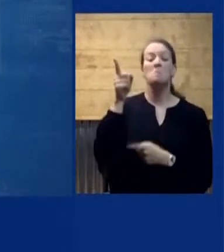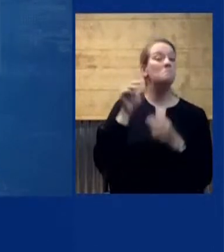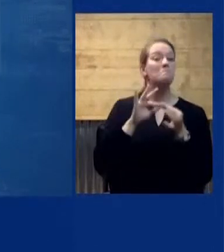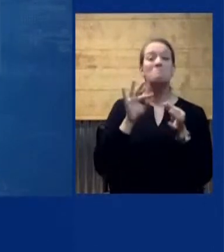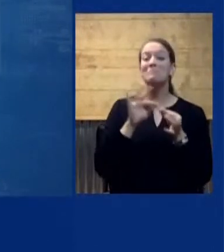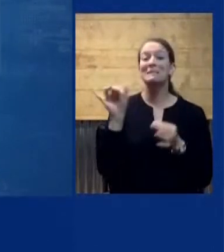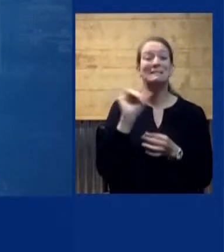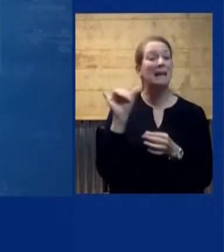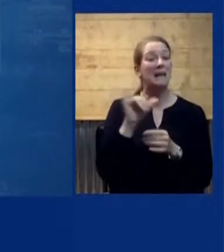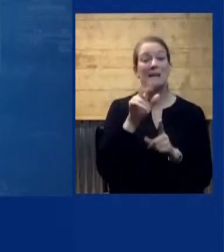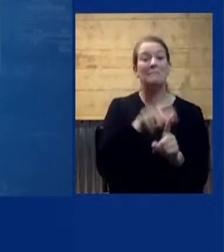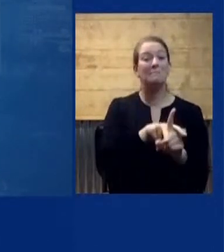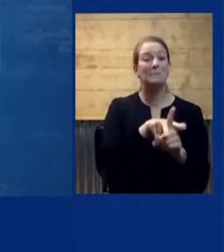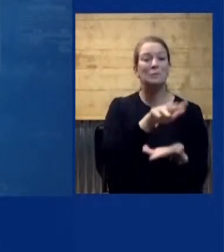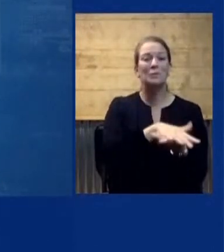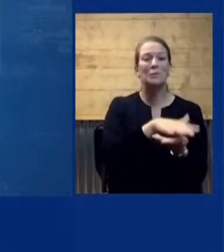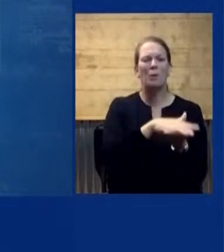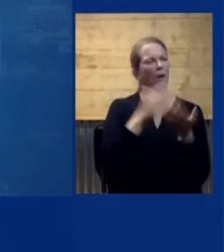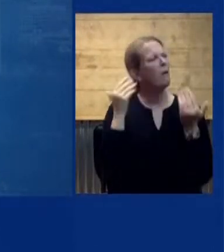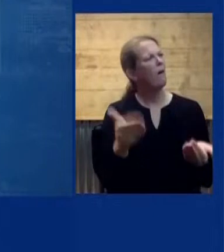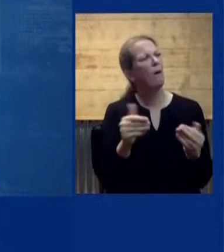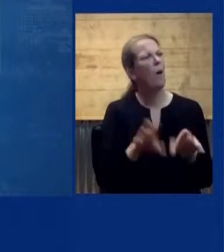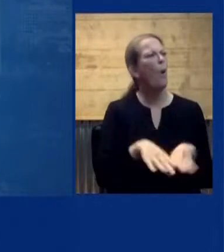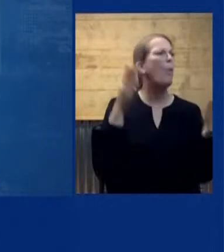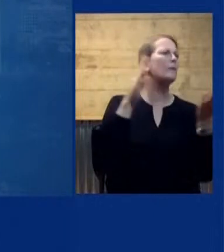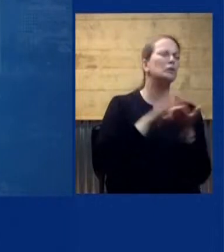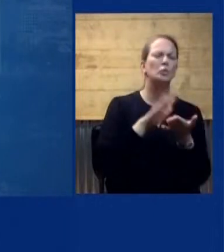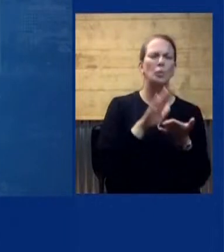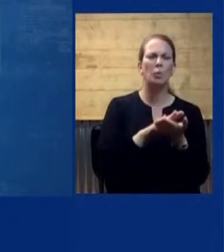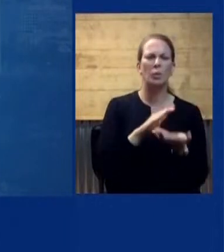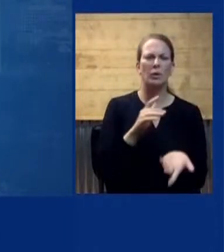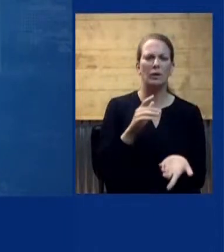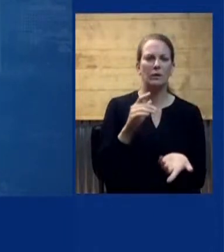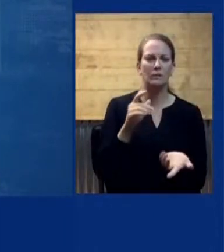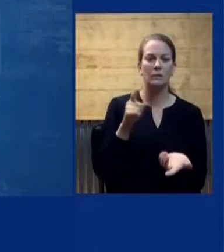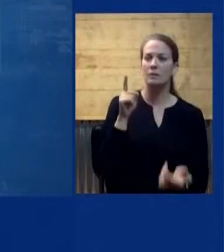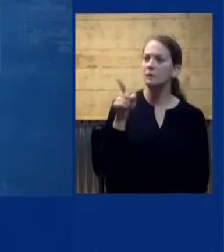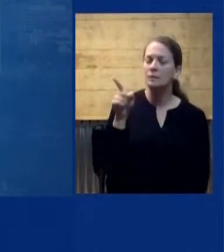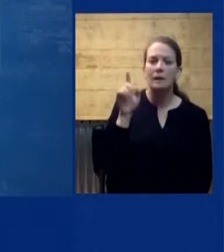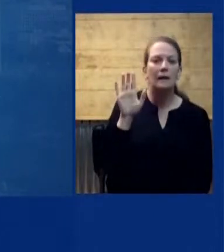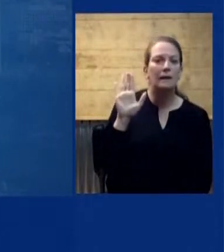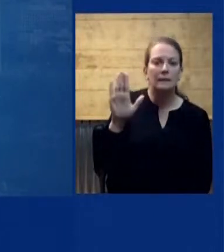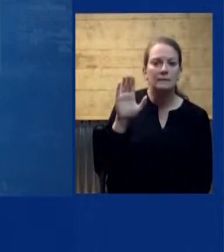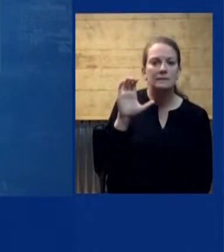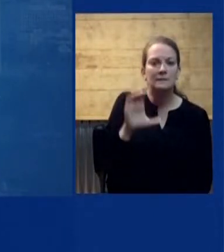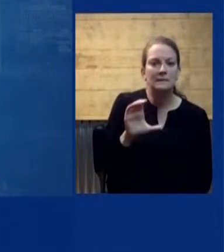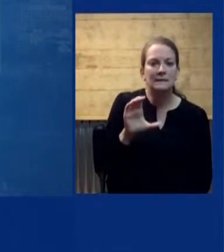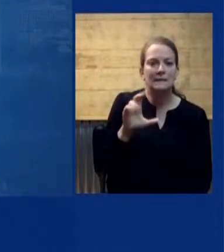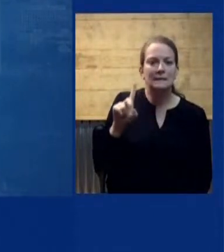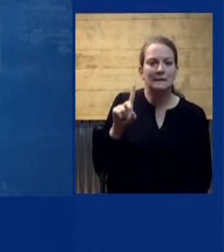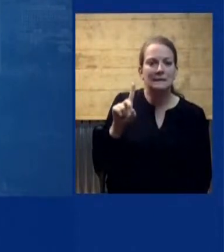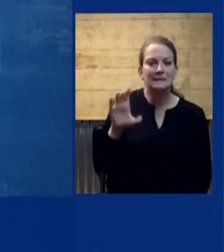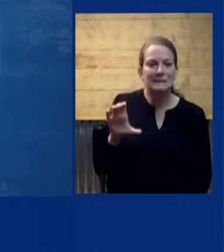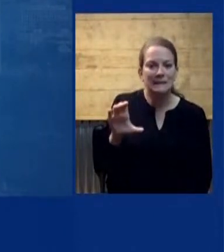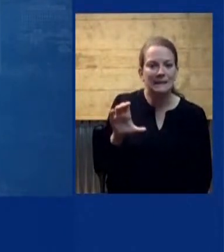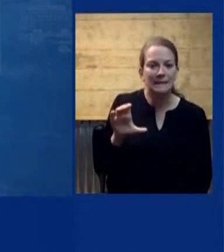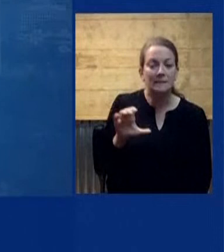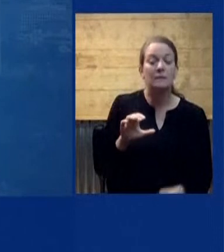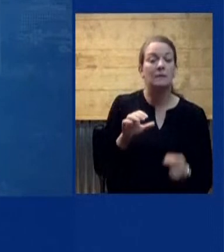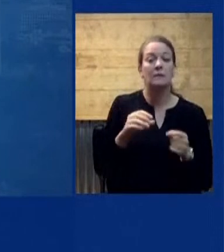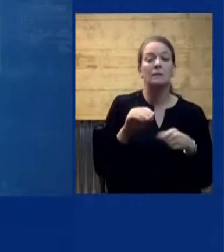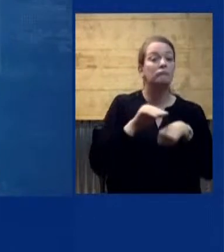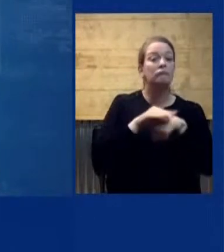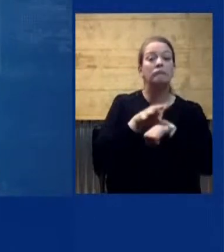those schools, open those doors. His own CDC puts out guidance